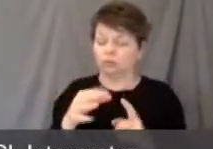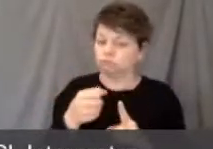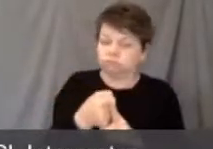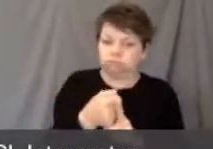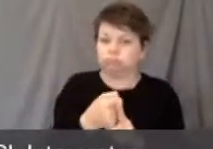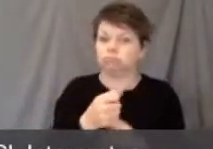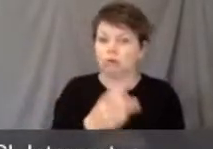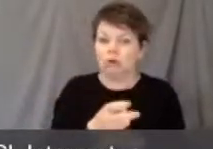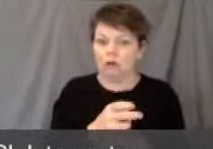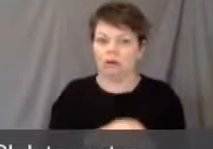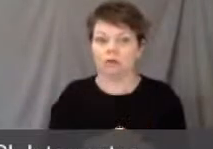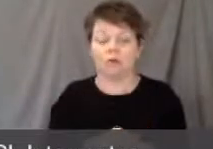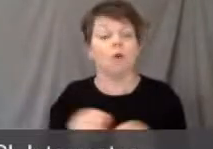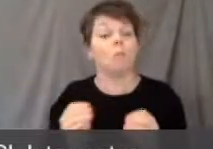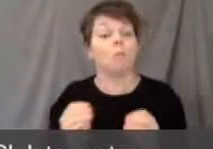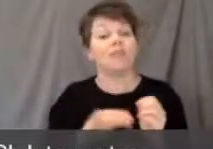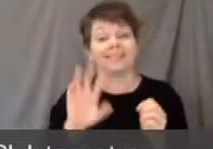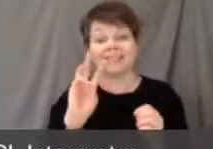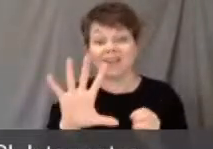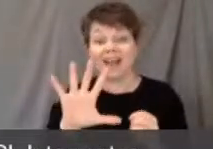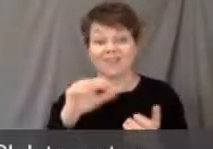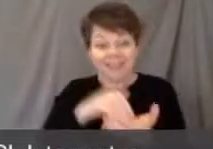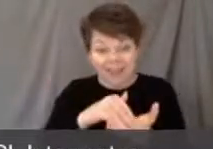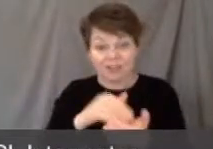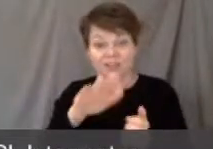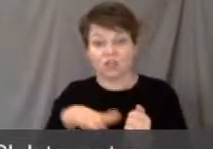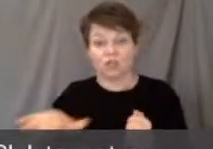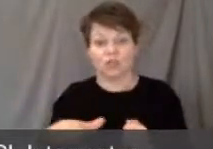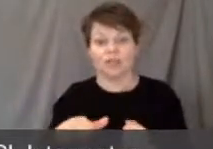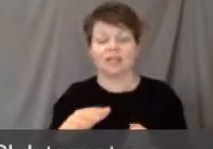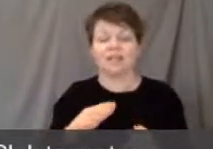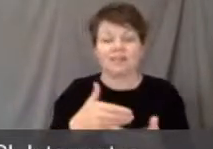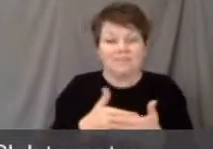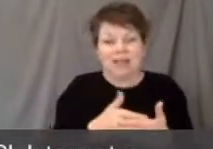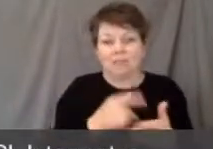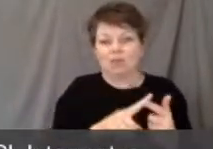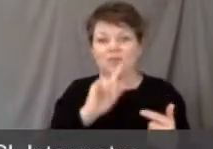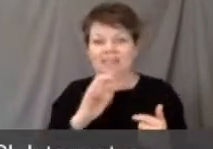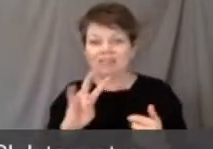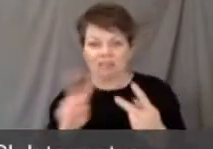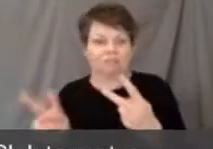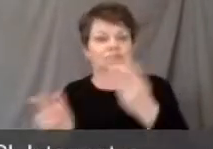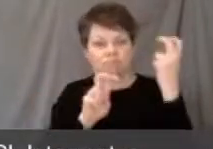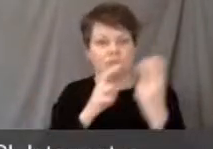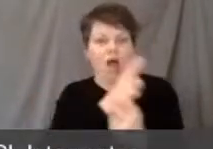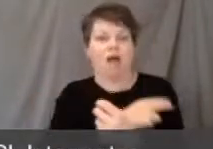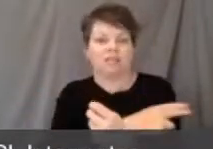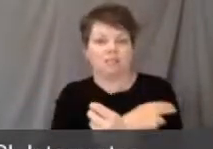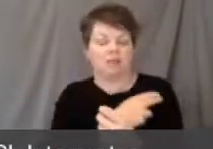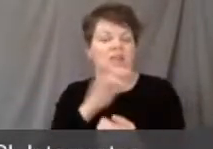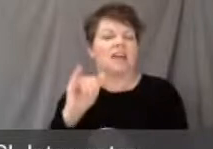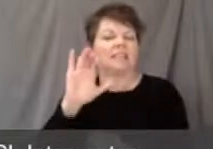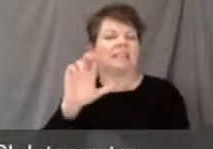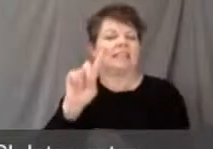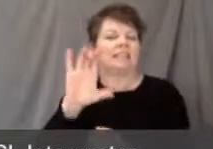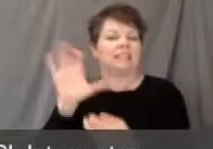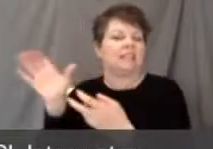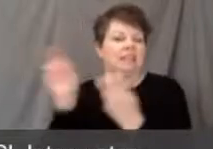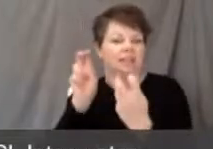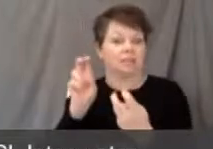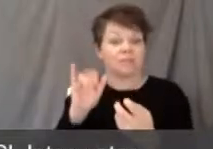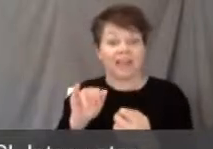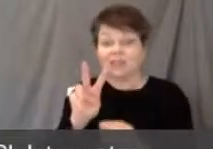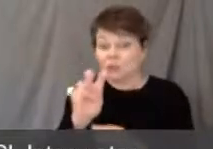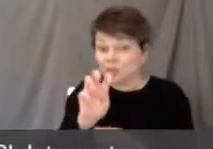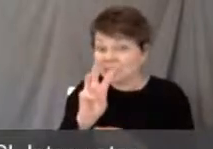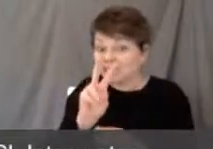Over 65,000 children ages 0 to 17 have been hospitalized, according to the CDC data. That's 262